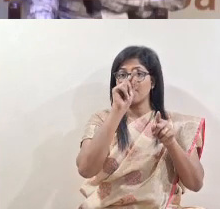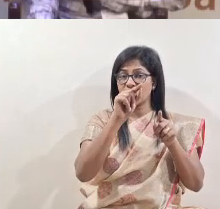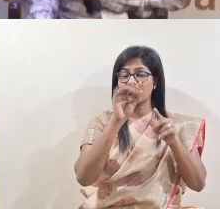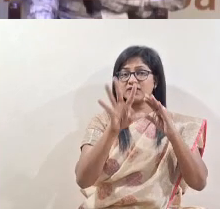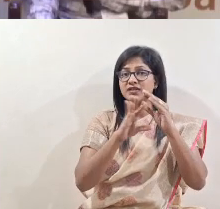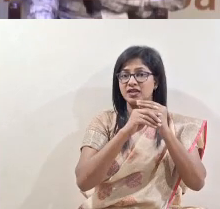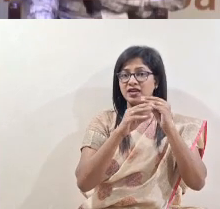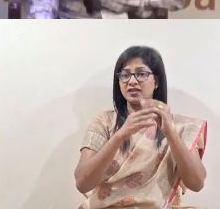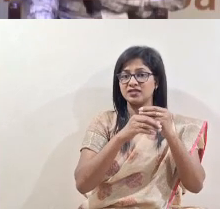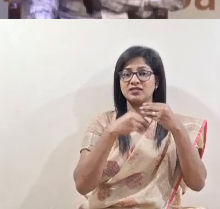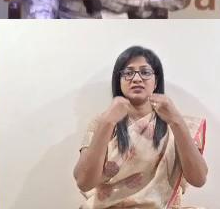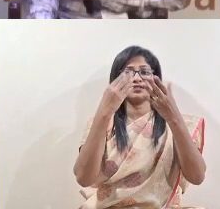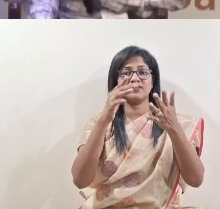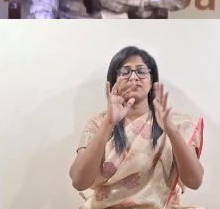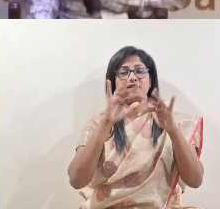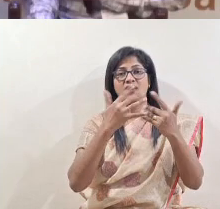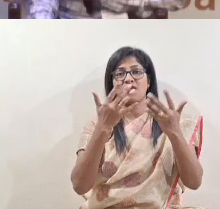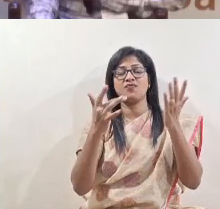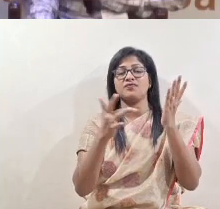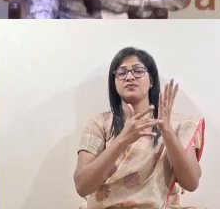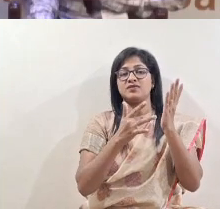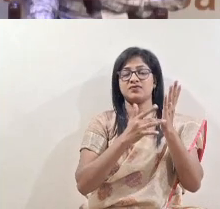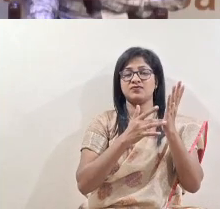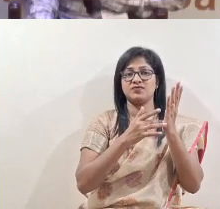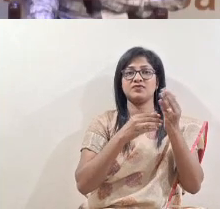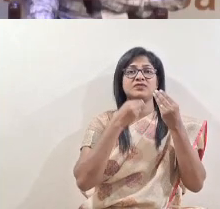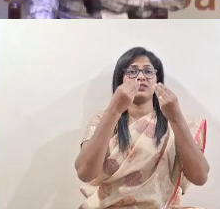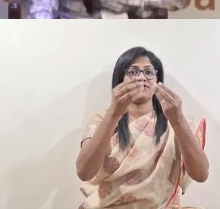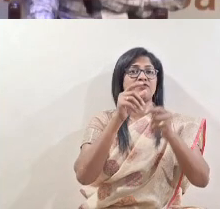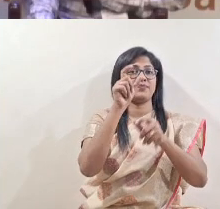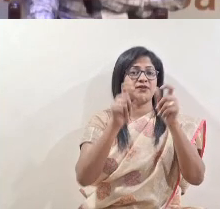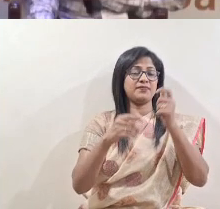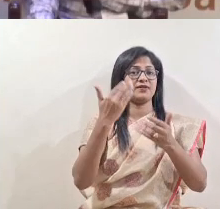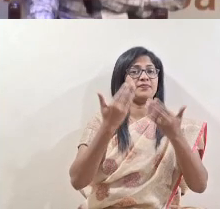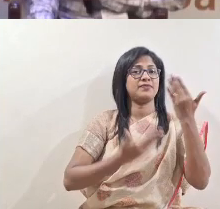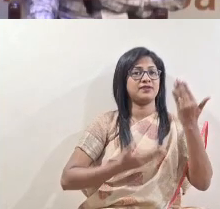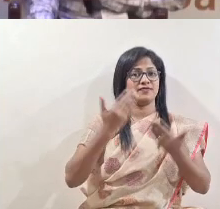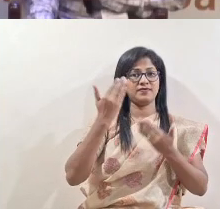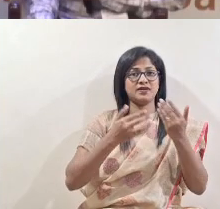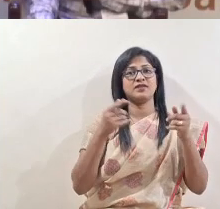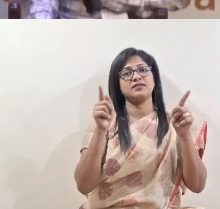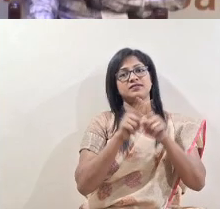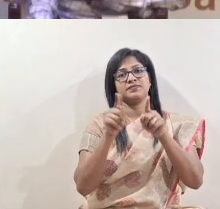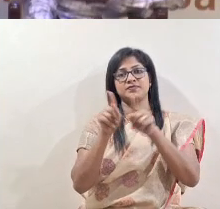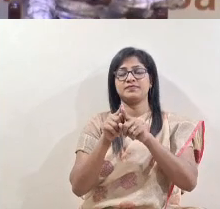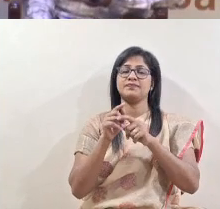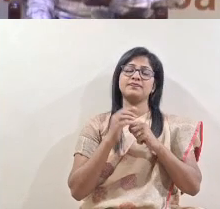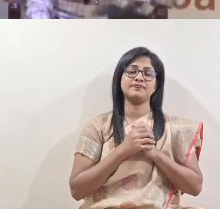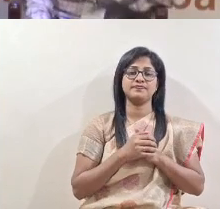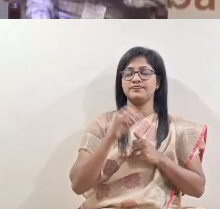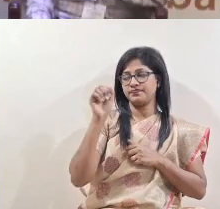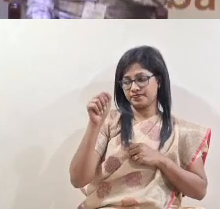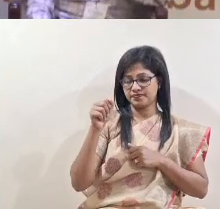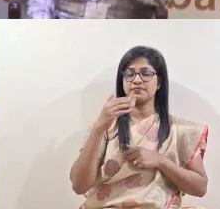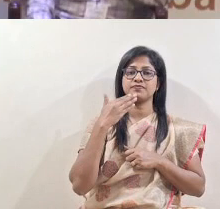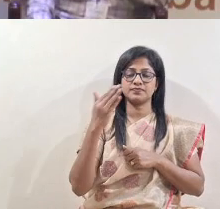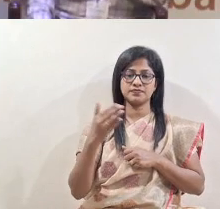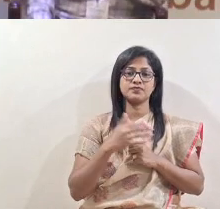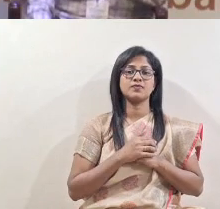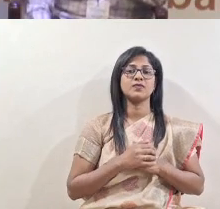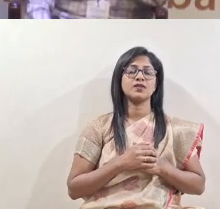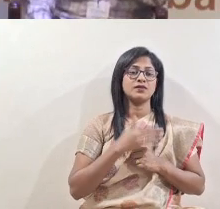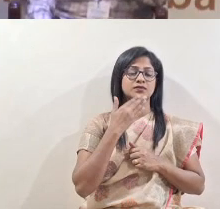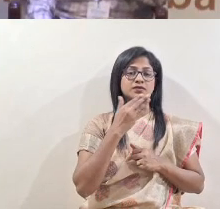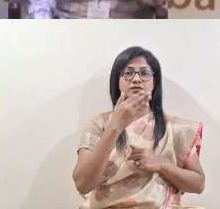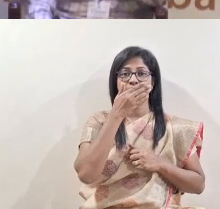to look at how these technologies affect behavior of people and vice versa. Yes, sir. Thank you. Thank